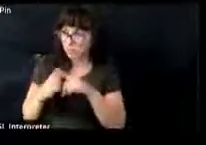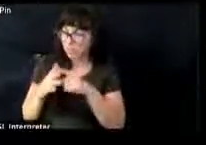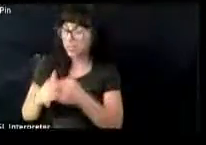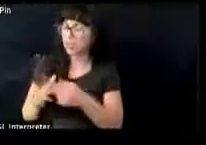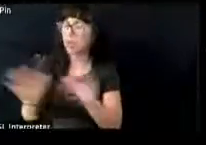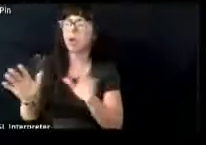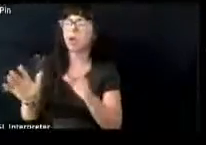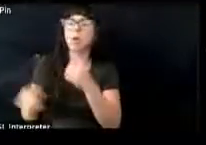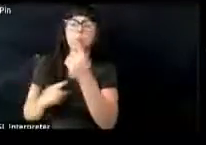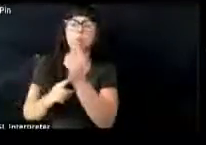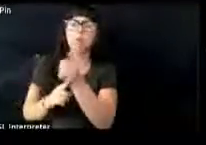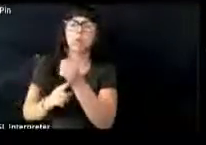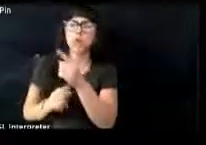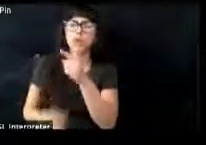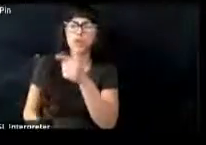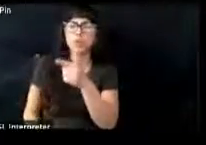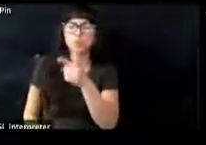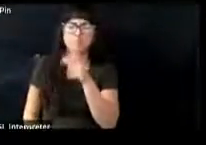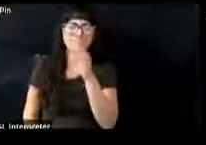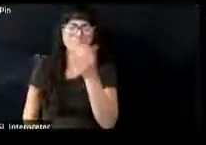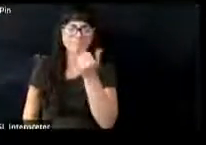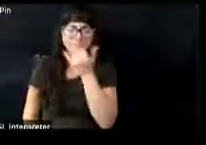are 46. I apologize.